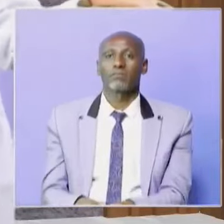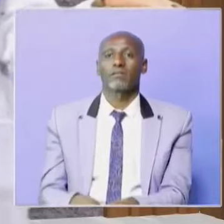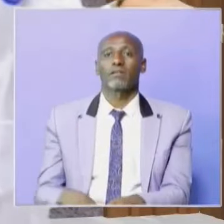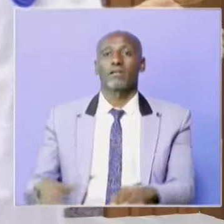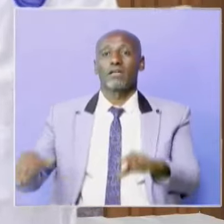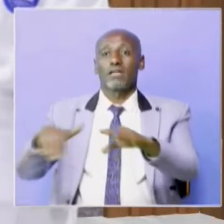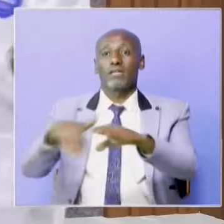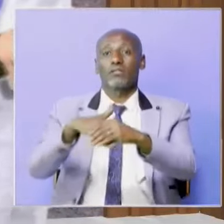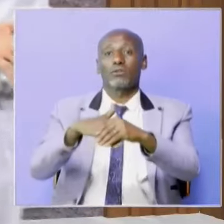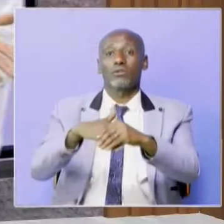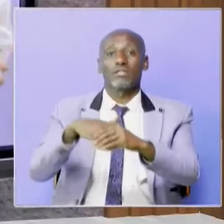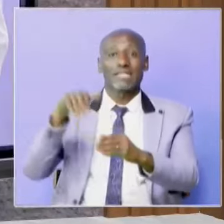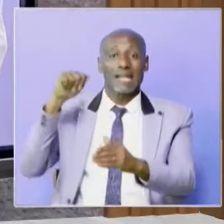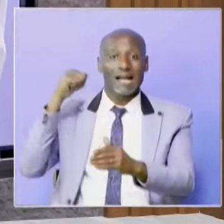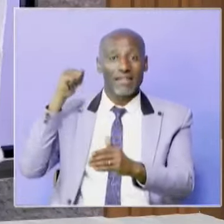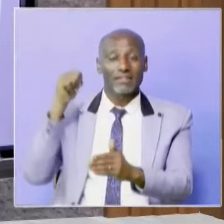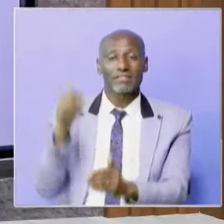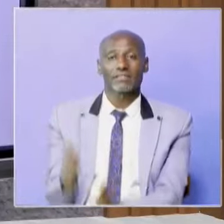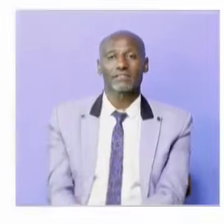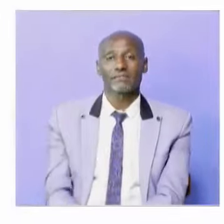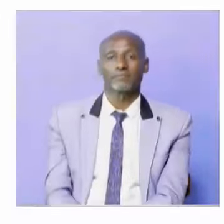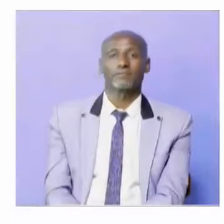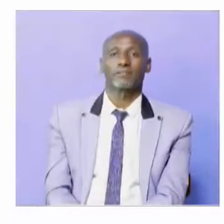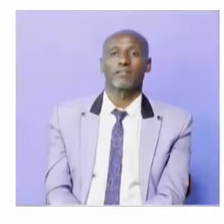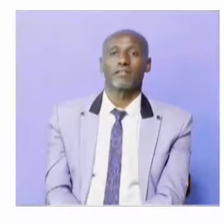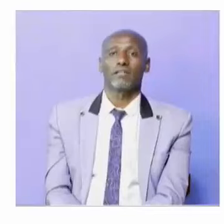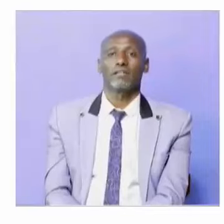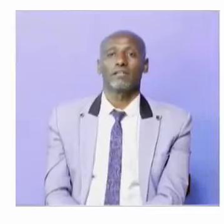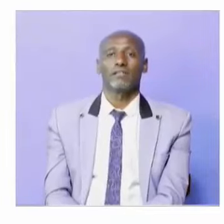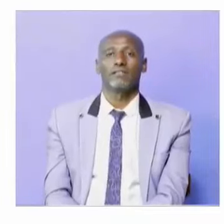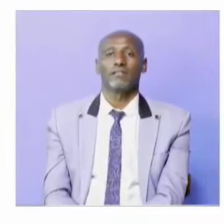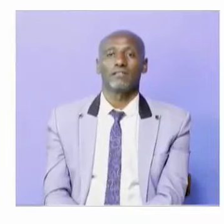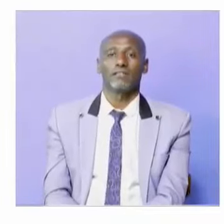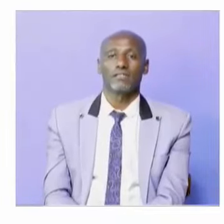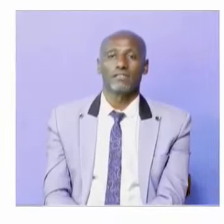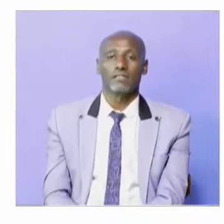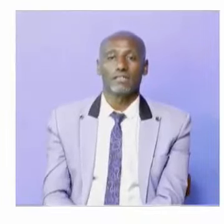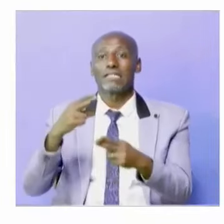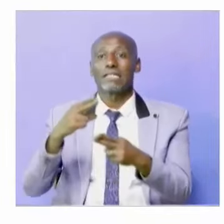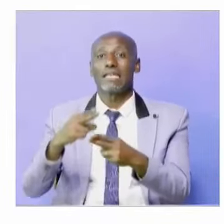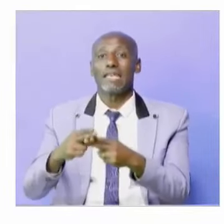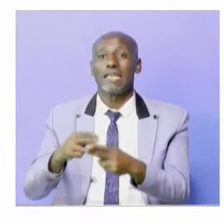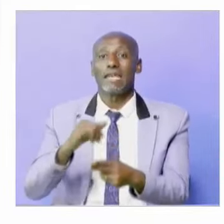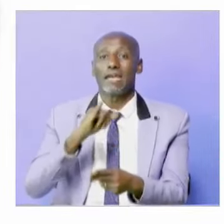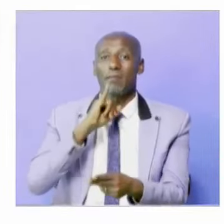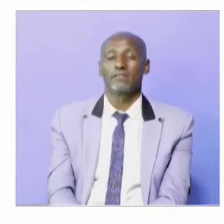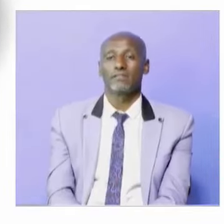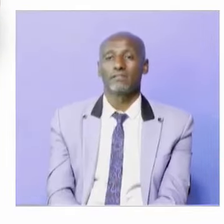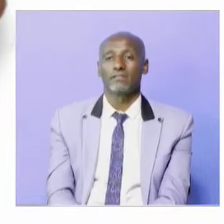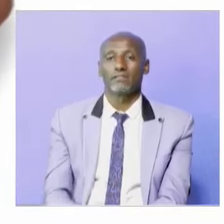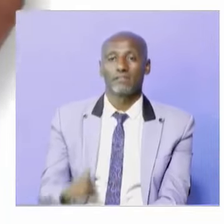forth. So introducing, or maybe other introduction, maybe can be started from here, his name is,